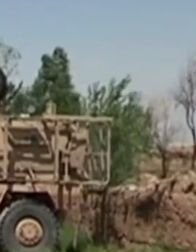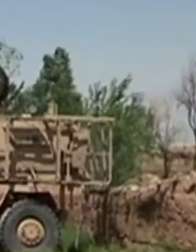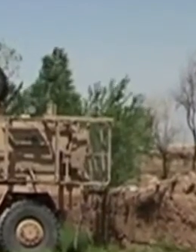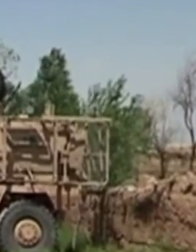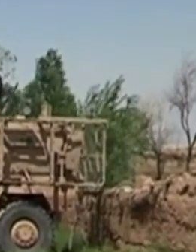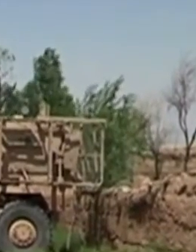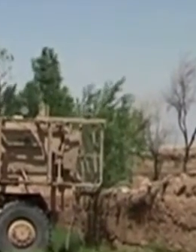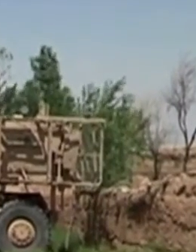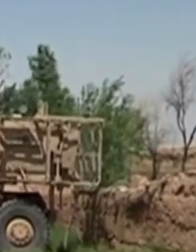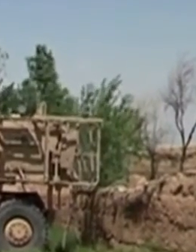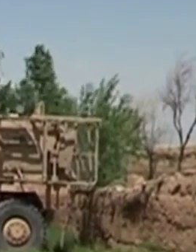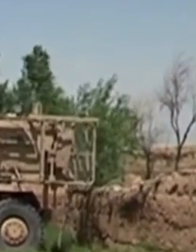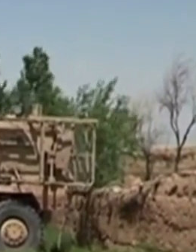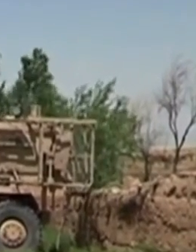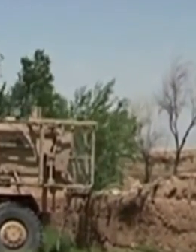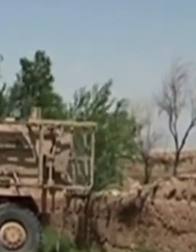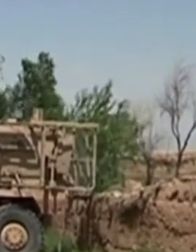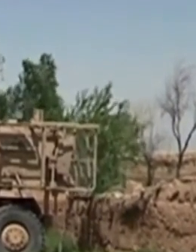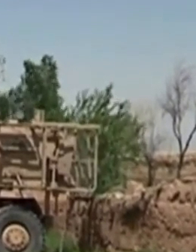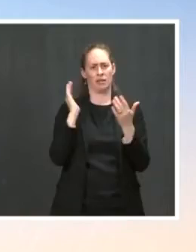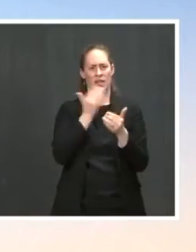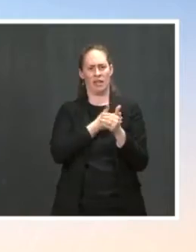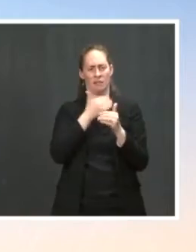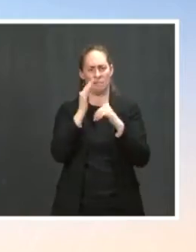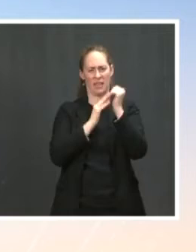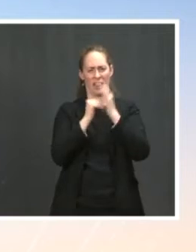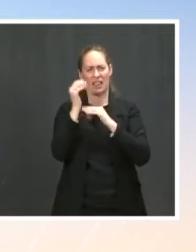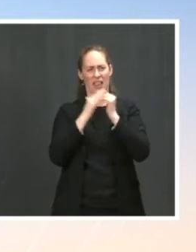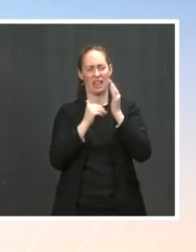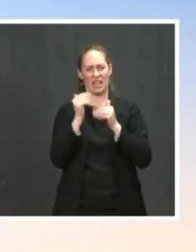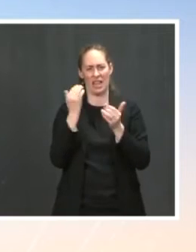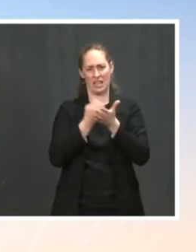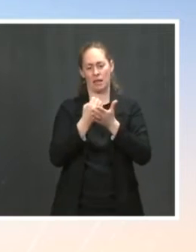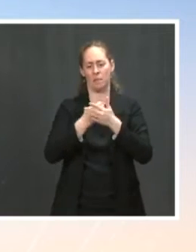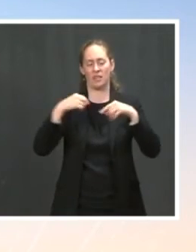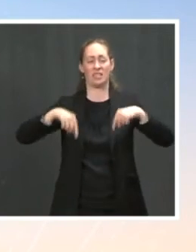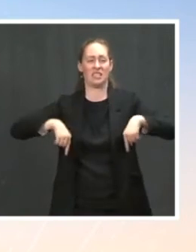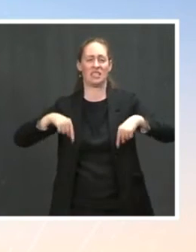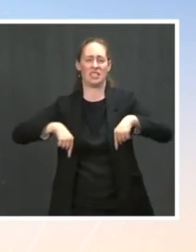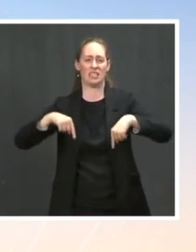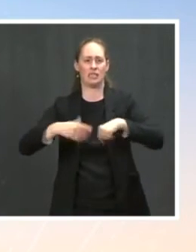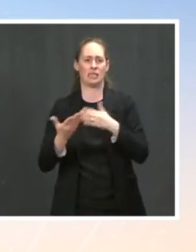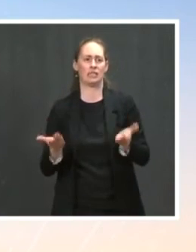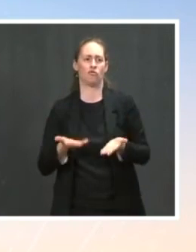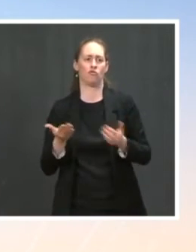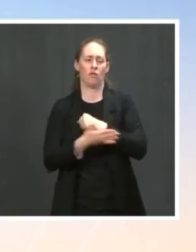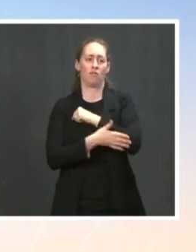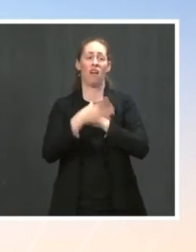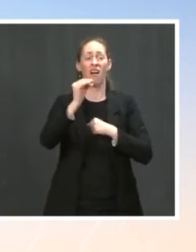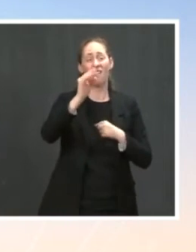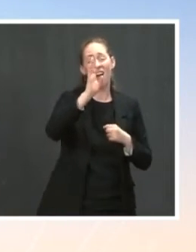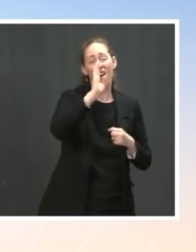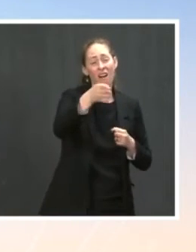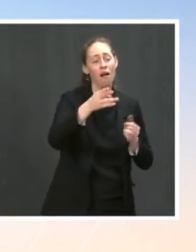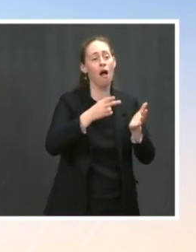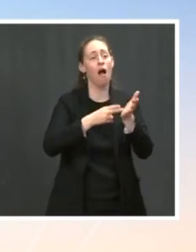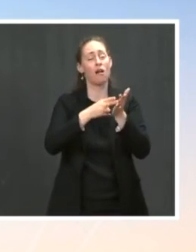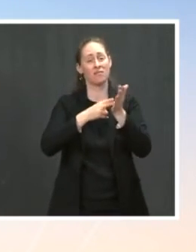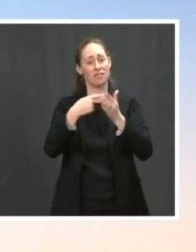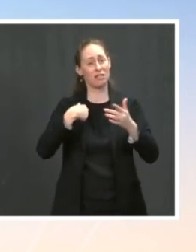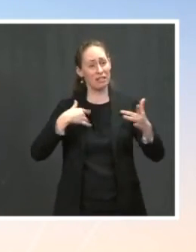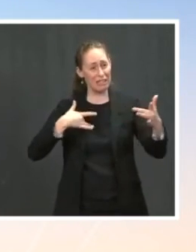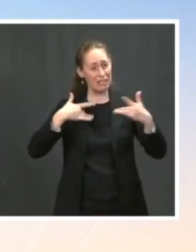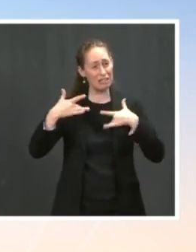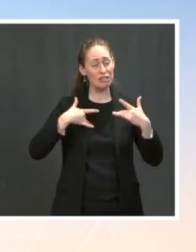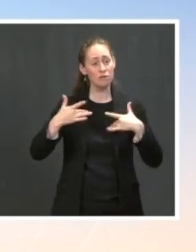rebuild and support our own economy here at home, and to also be candid about areas where we have concerns, whether it's human rights